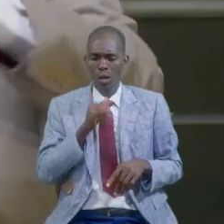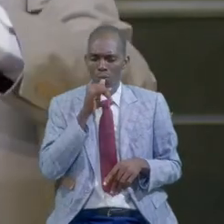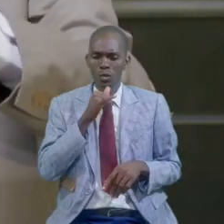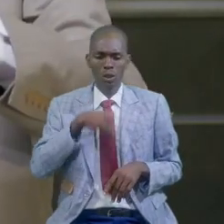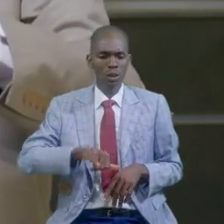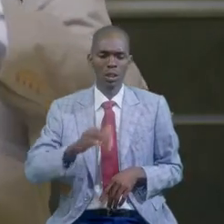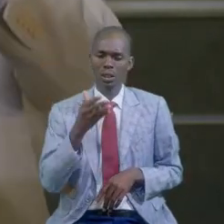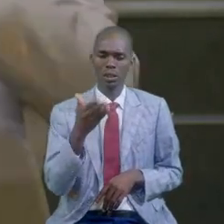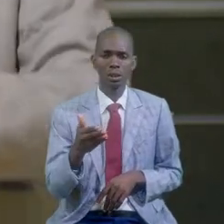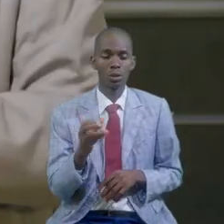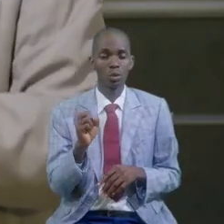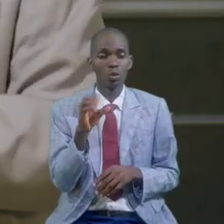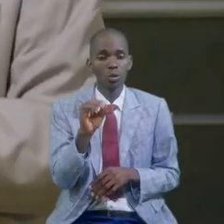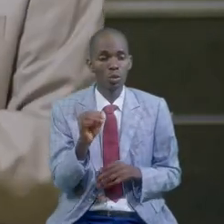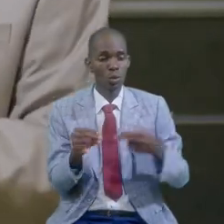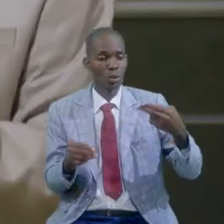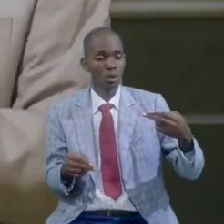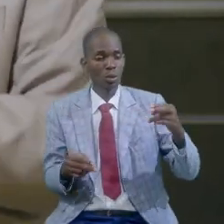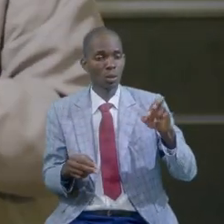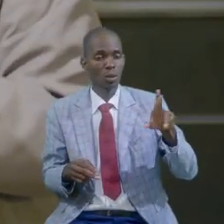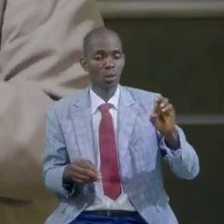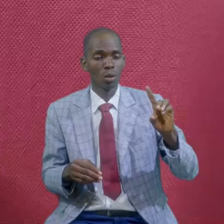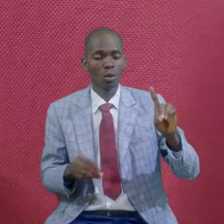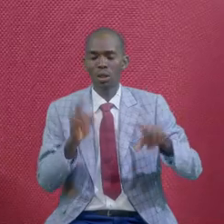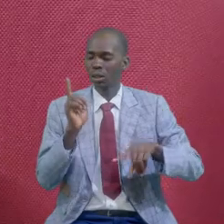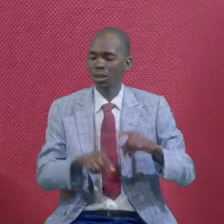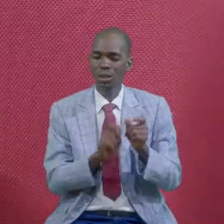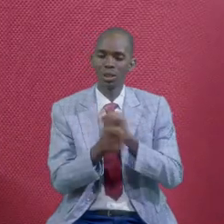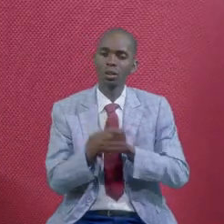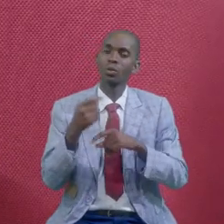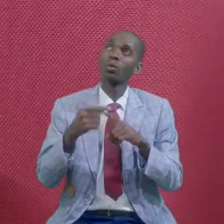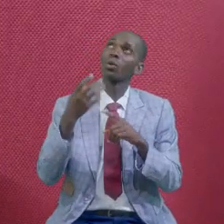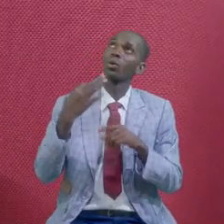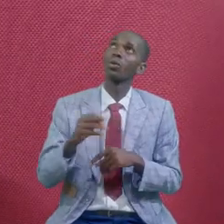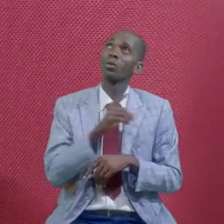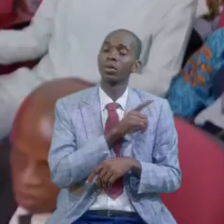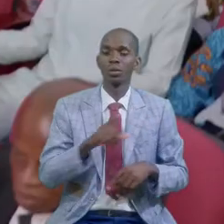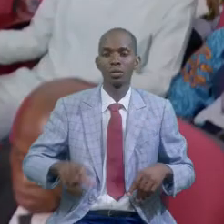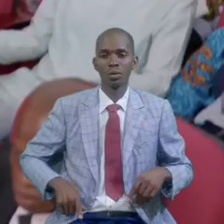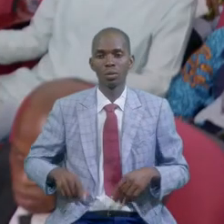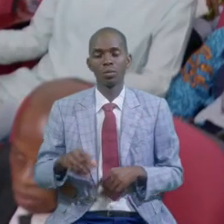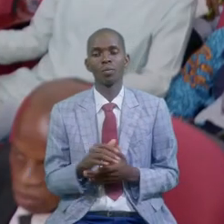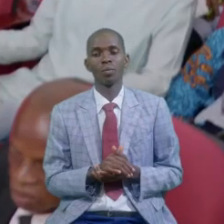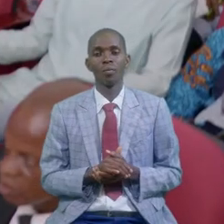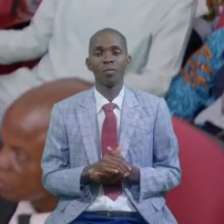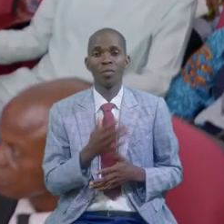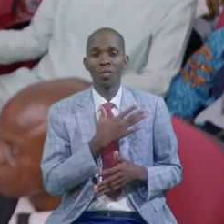cannot reverse the words of the King of Kings. And so he